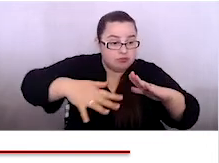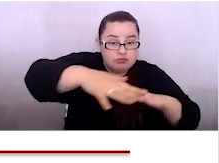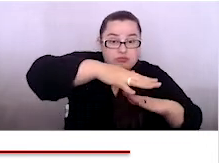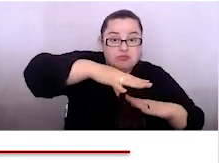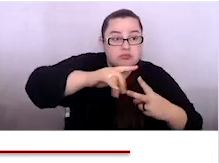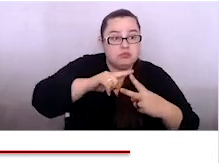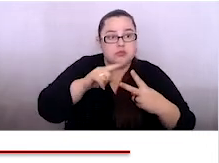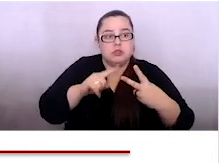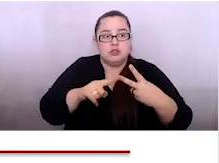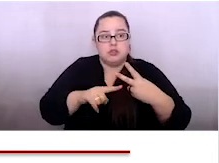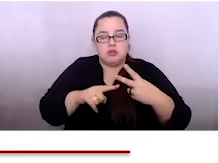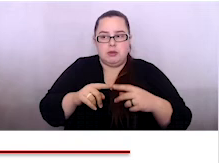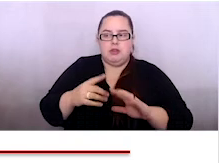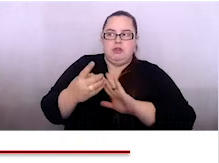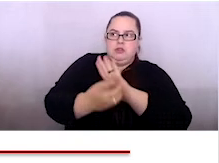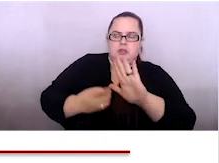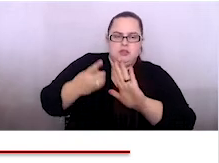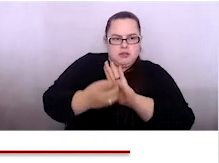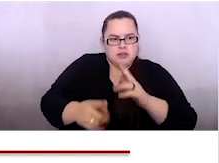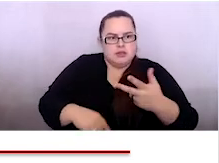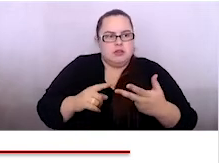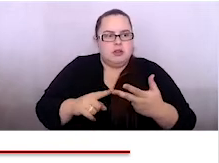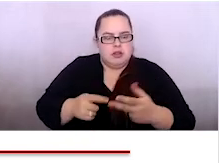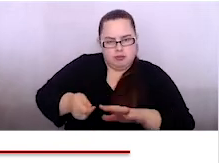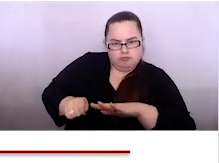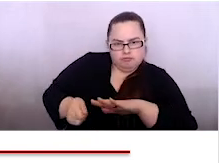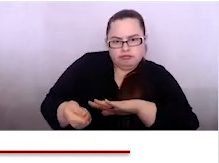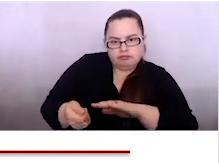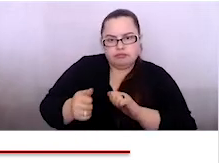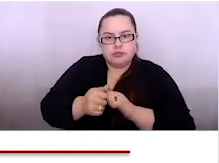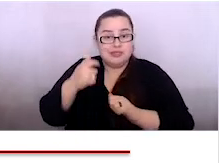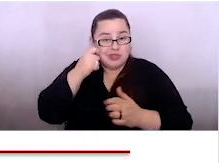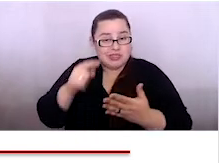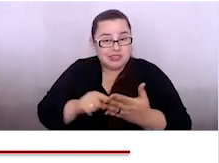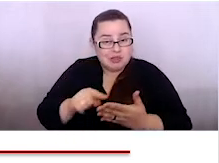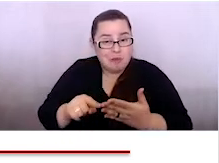perceived discrimination, microaggressions and racism. I know